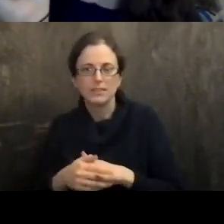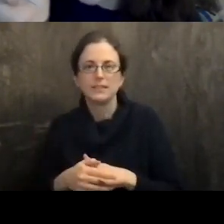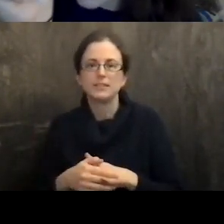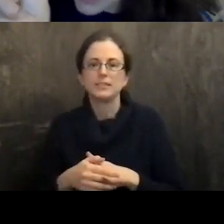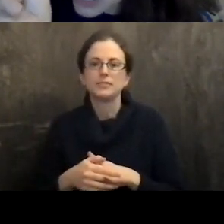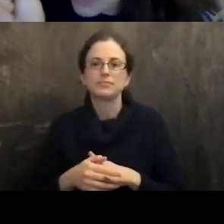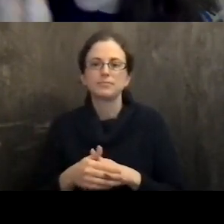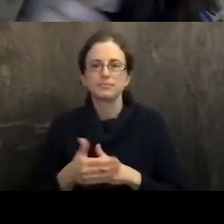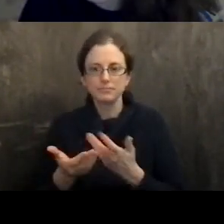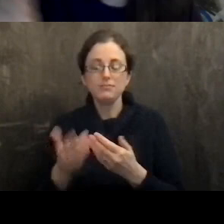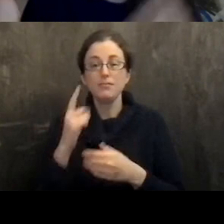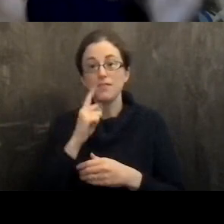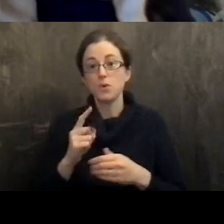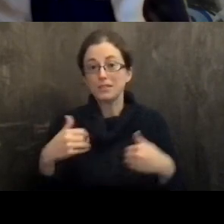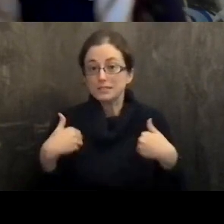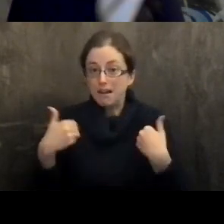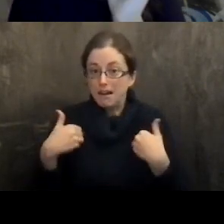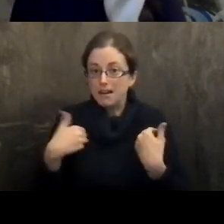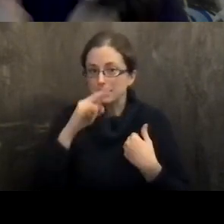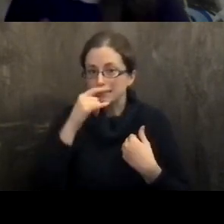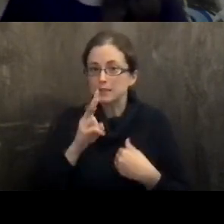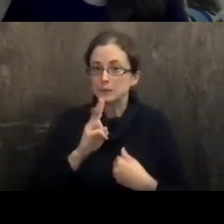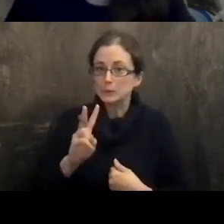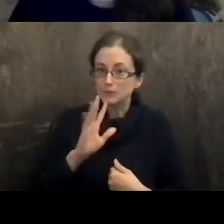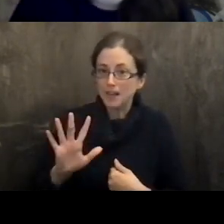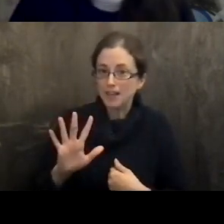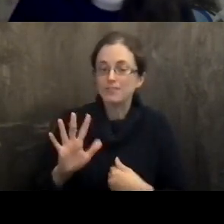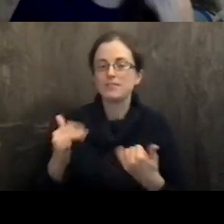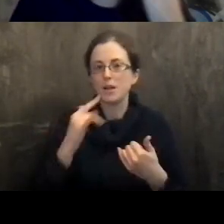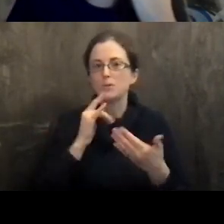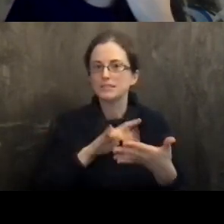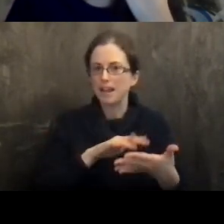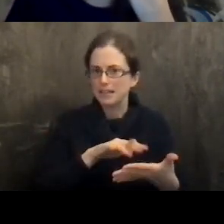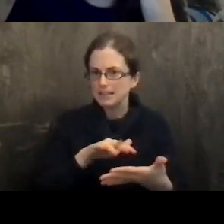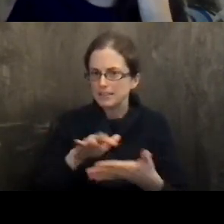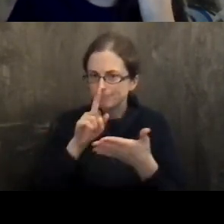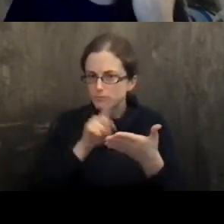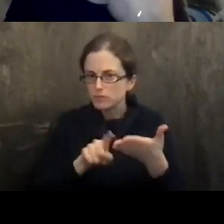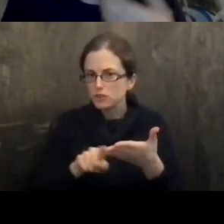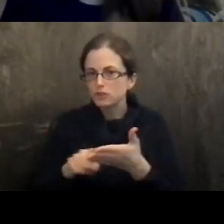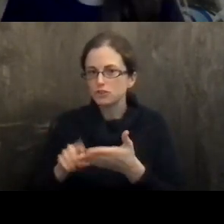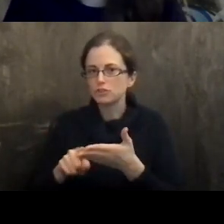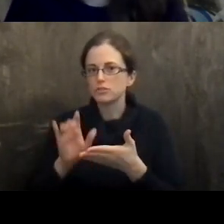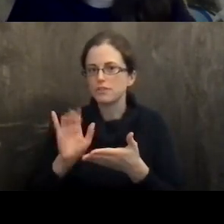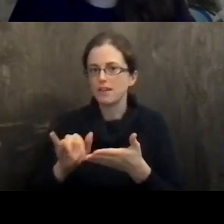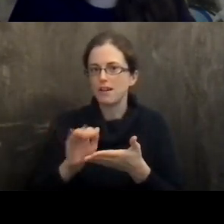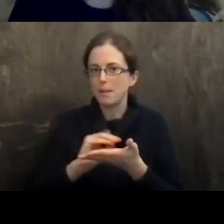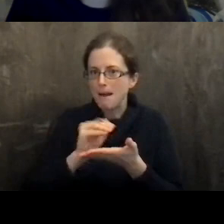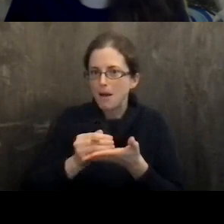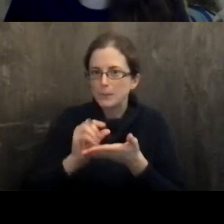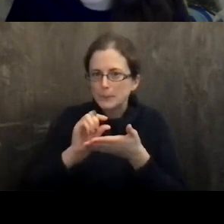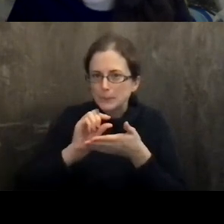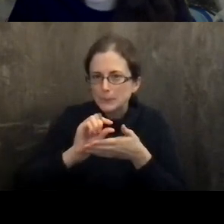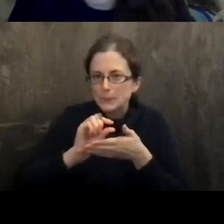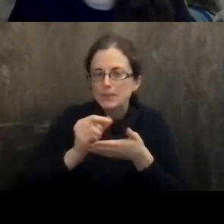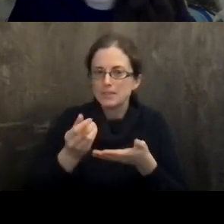studying a dose that's even smaller because the kids are smaller. So, and also their immune systems are different. So that's why